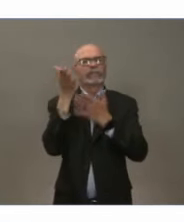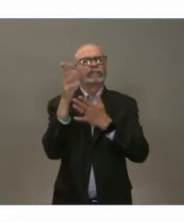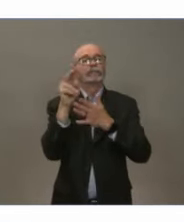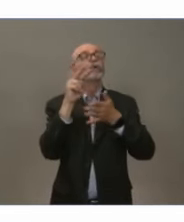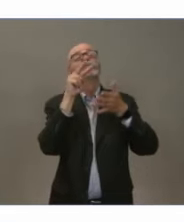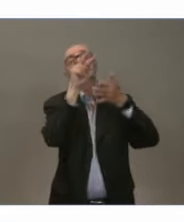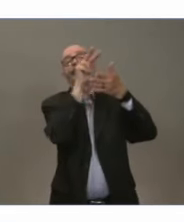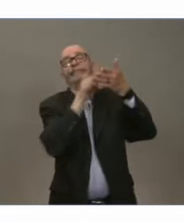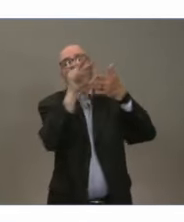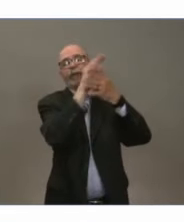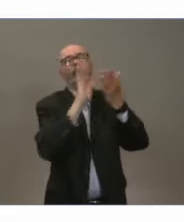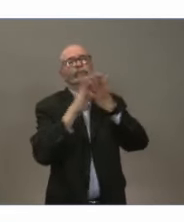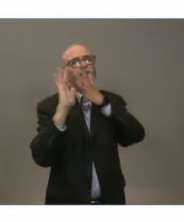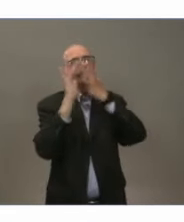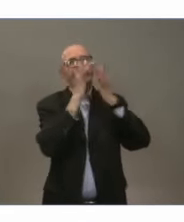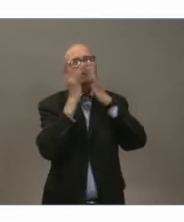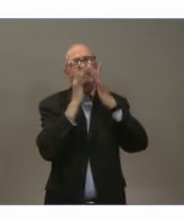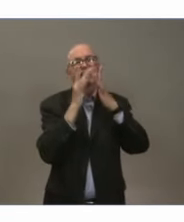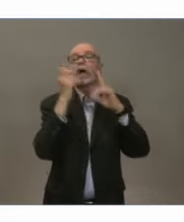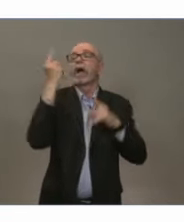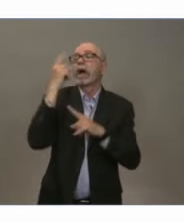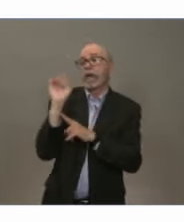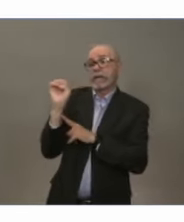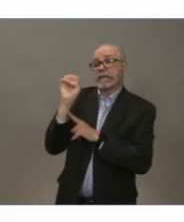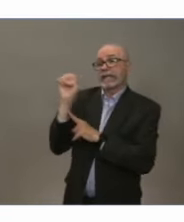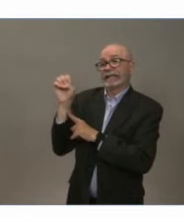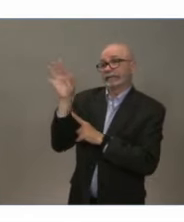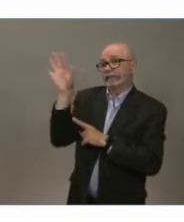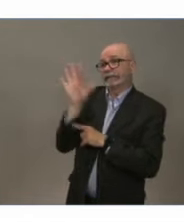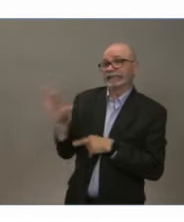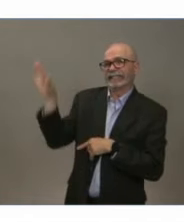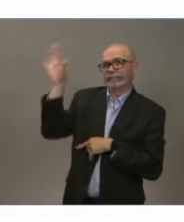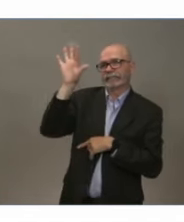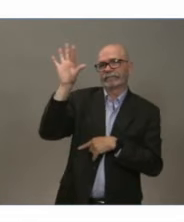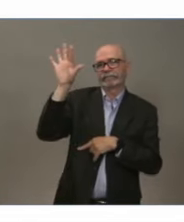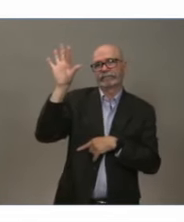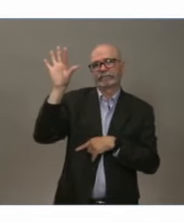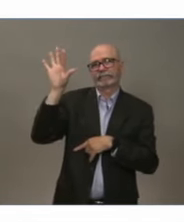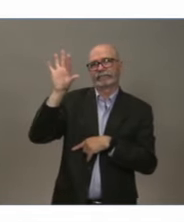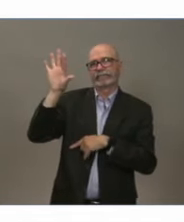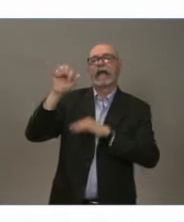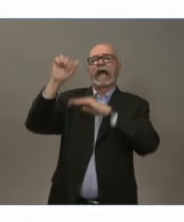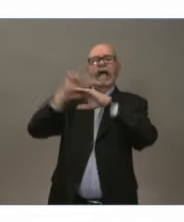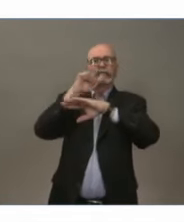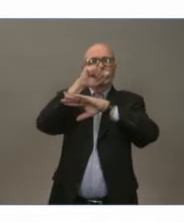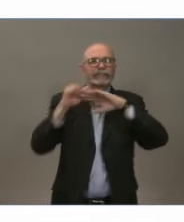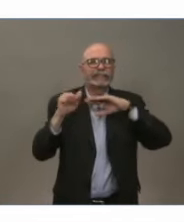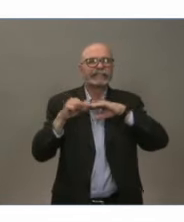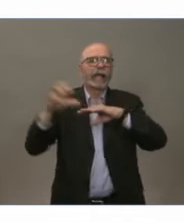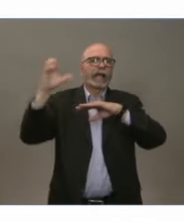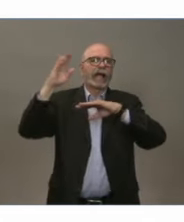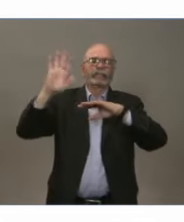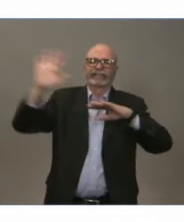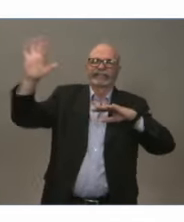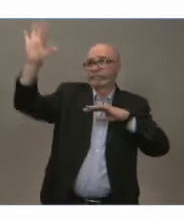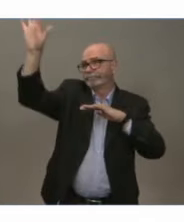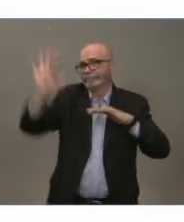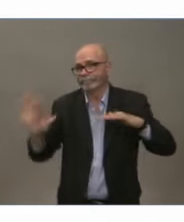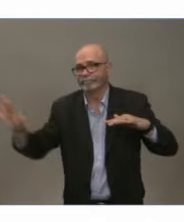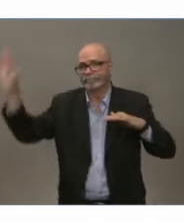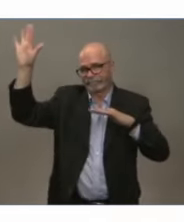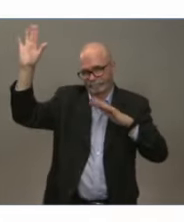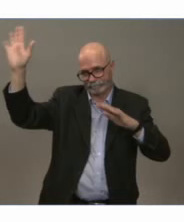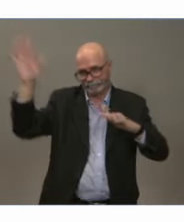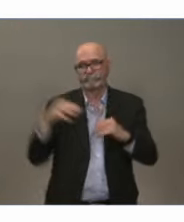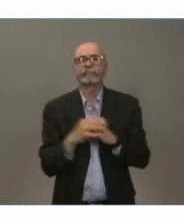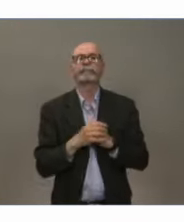think if you look at Eastern Zone, that'll cover Antigonish all the way through to Cape Breton and Cape Breton Island. Jake,